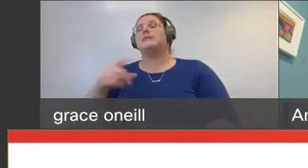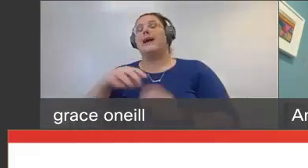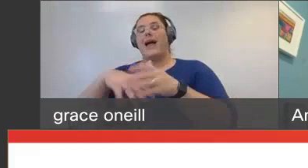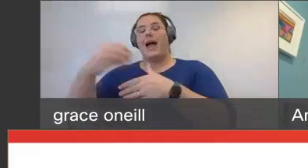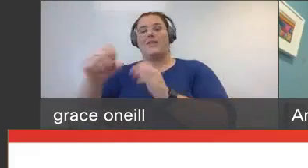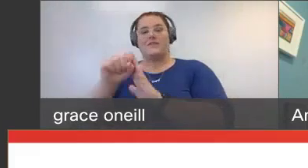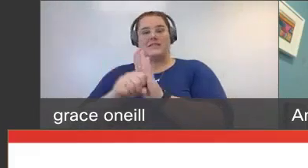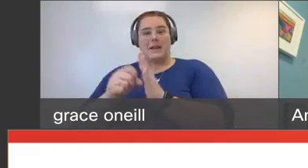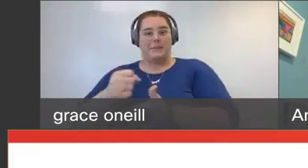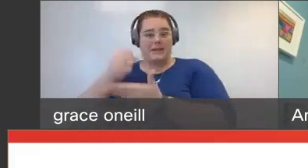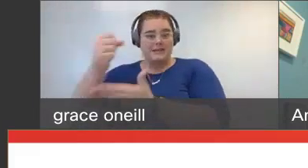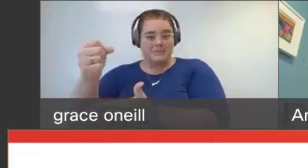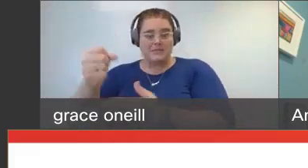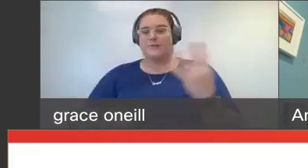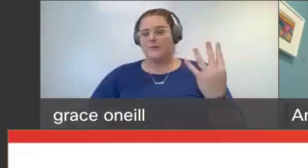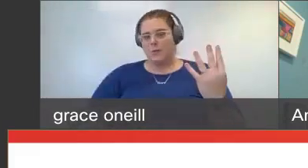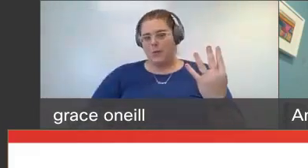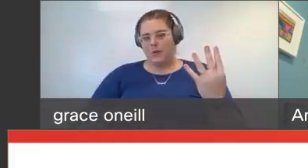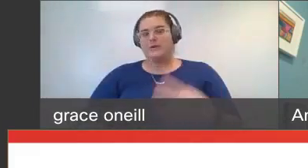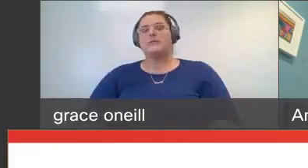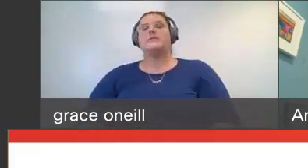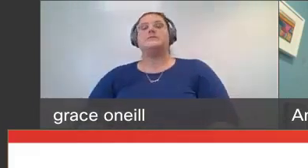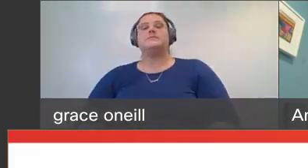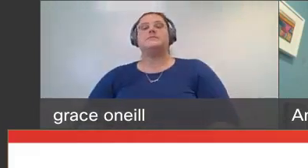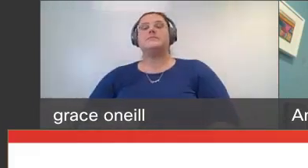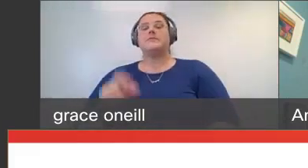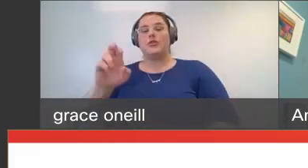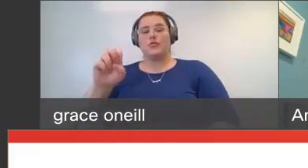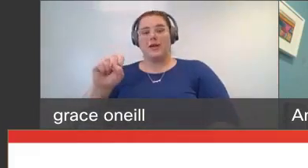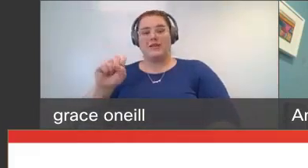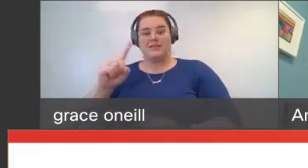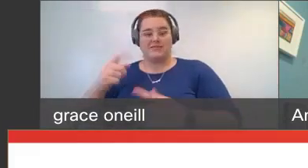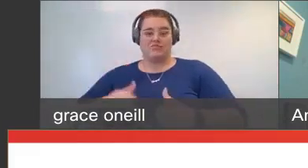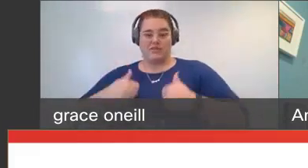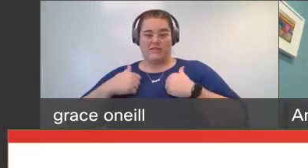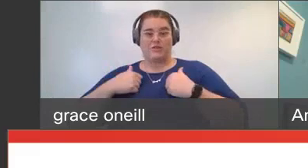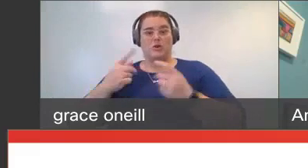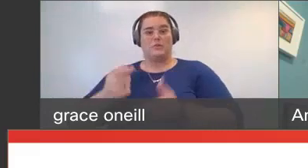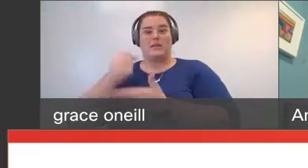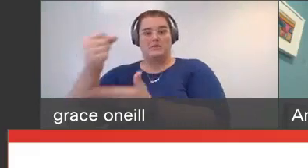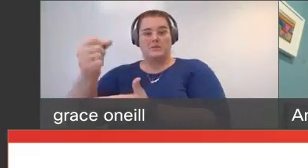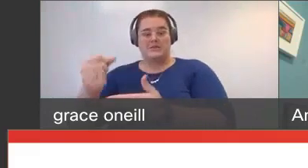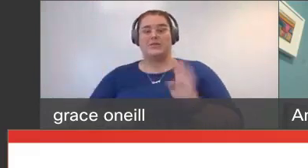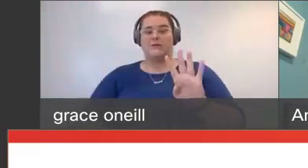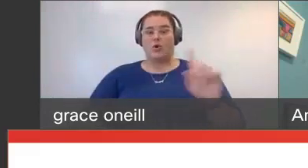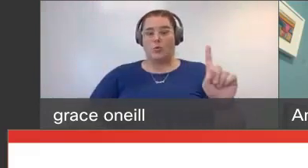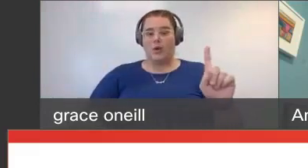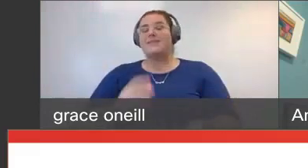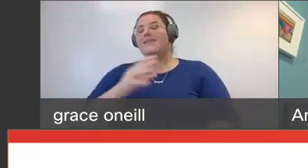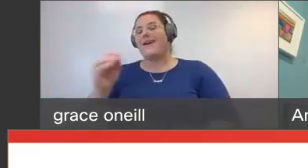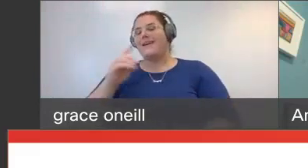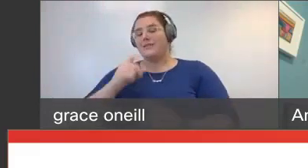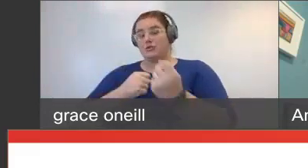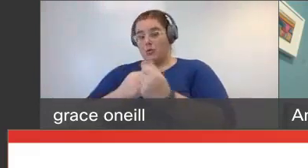out-of-state placements, 41 people in residential placements, and 213 people in supported